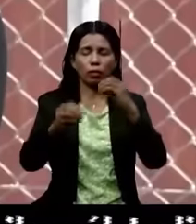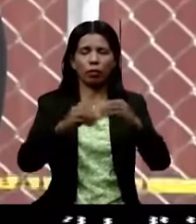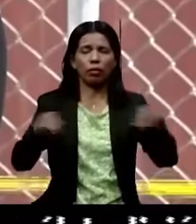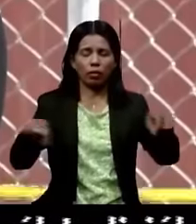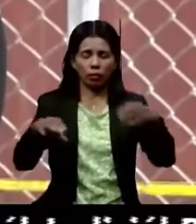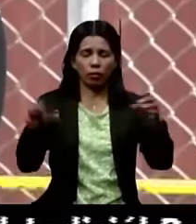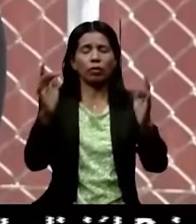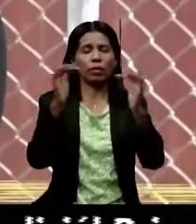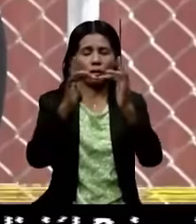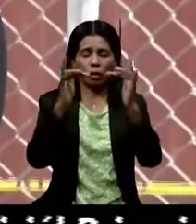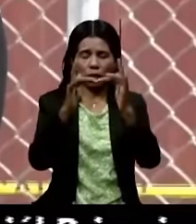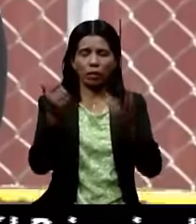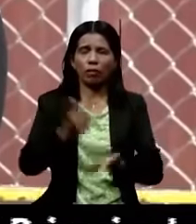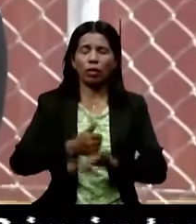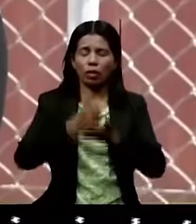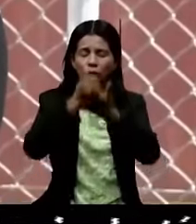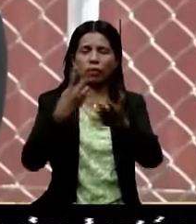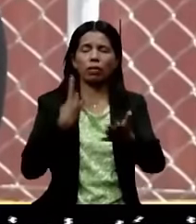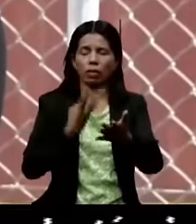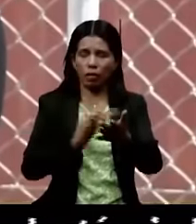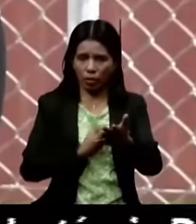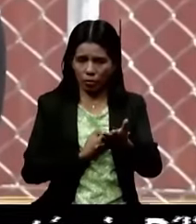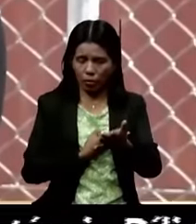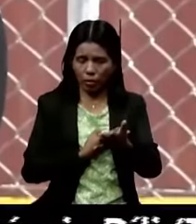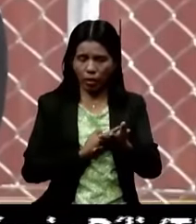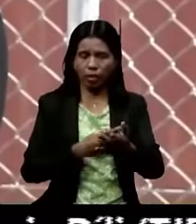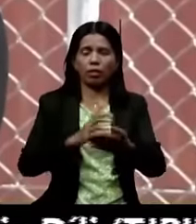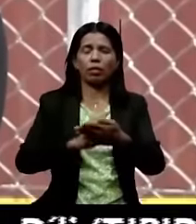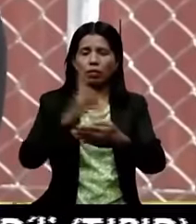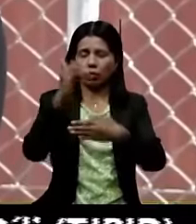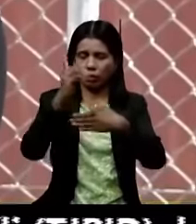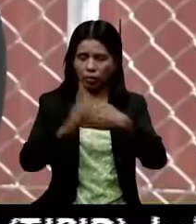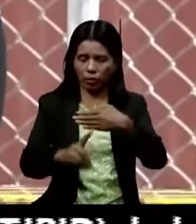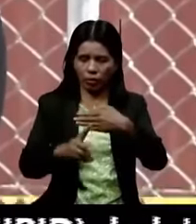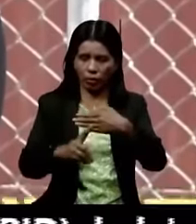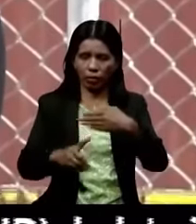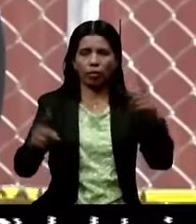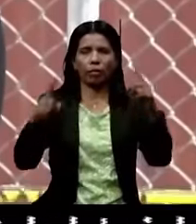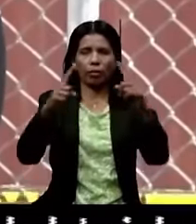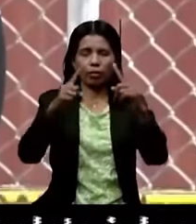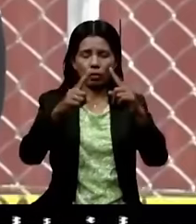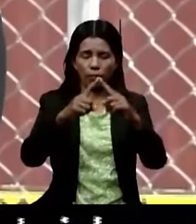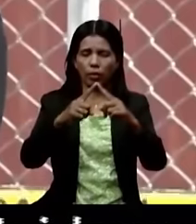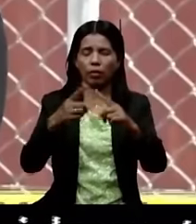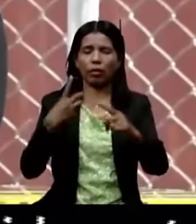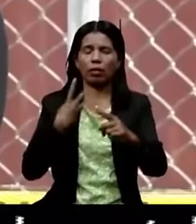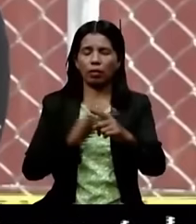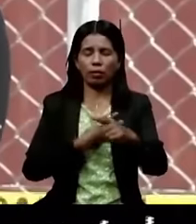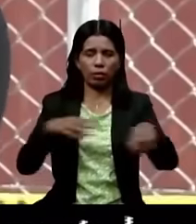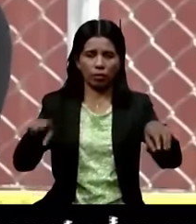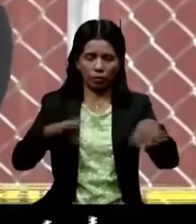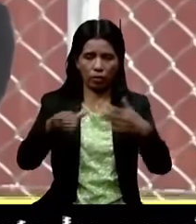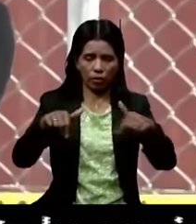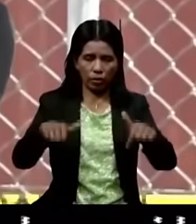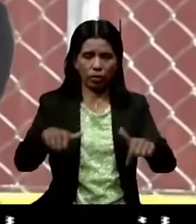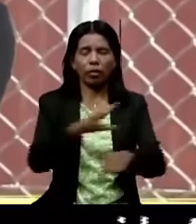help us accelerate our development and build an inclusive economy to achieve